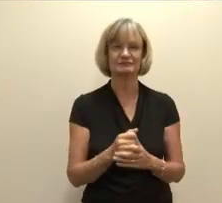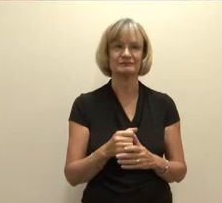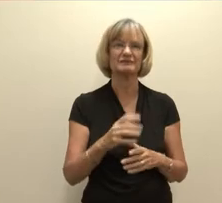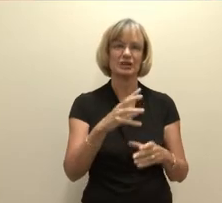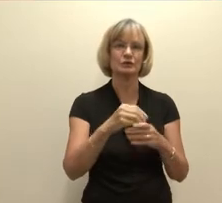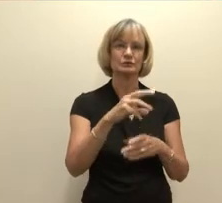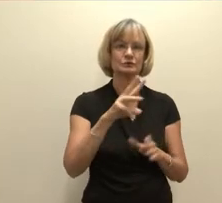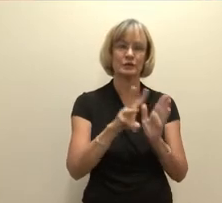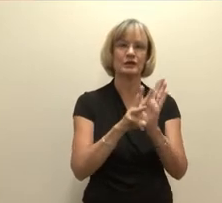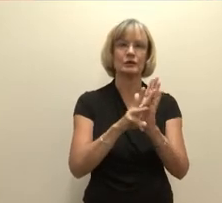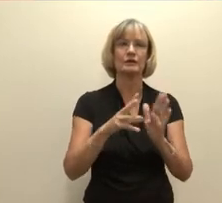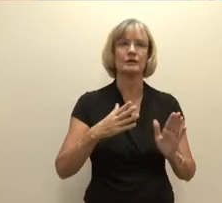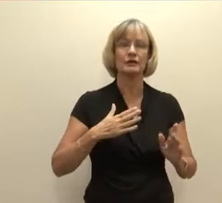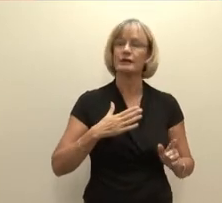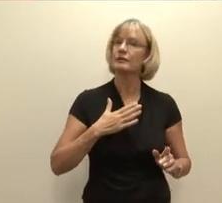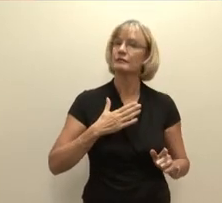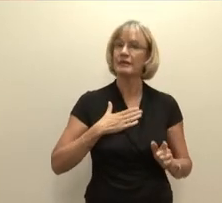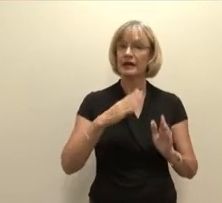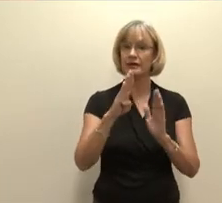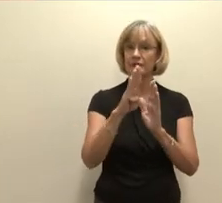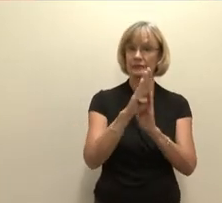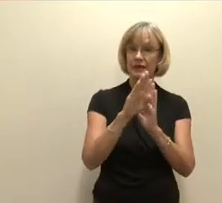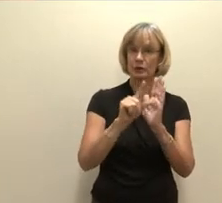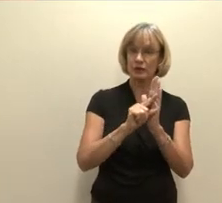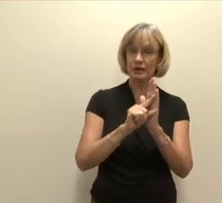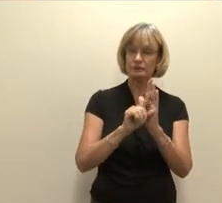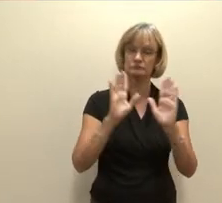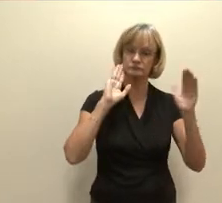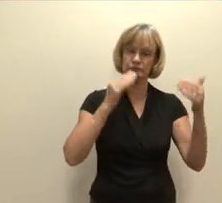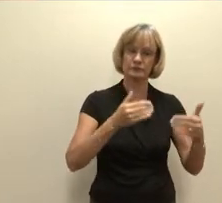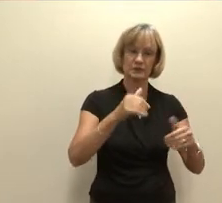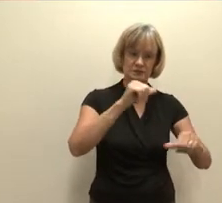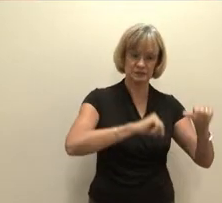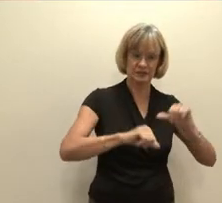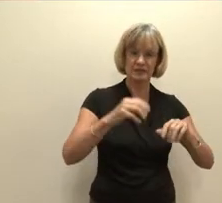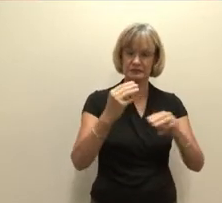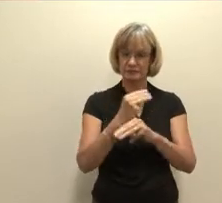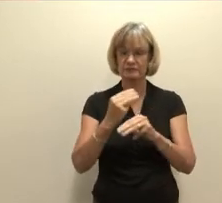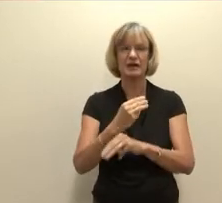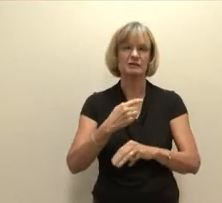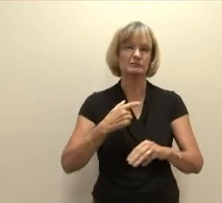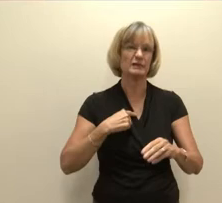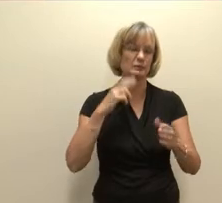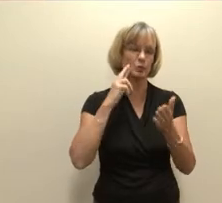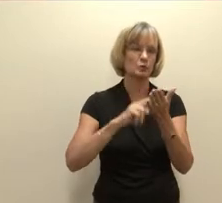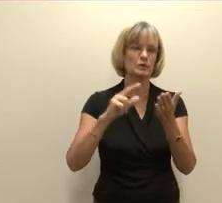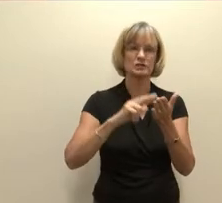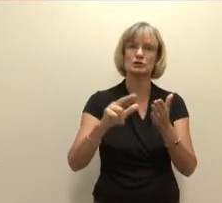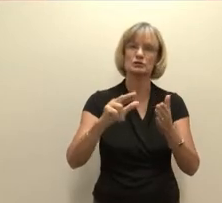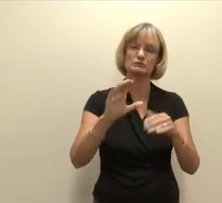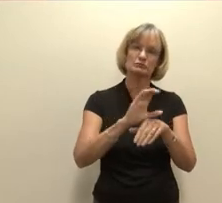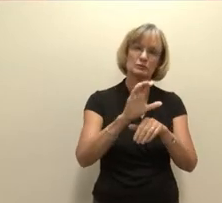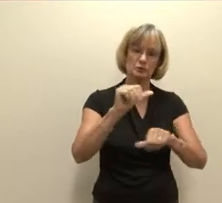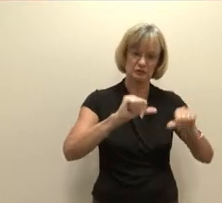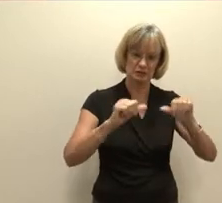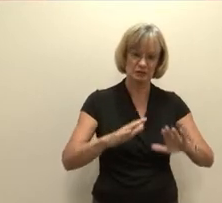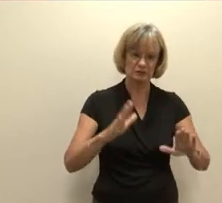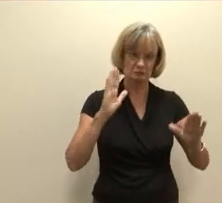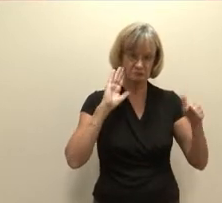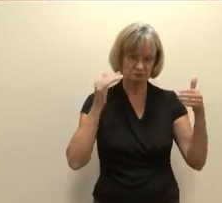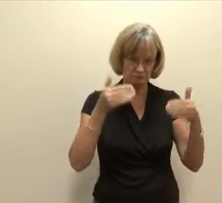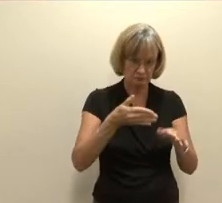My background is in science and math. I'm a research computer scientist. I've been